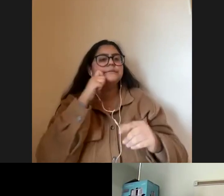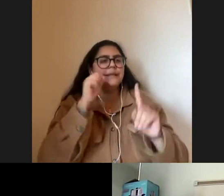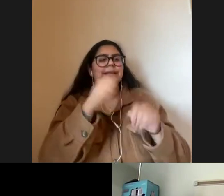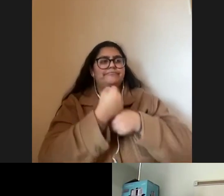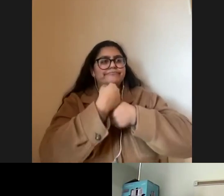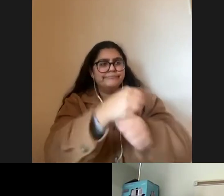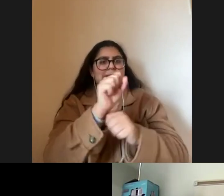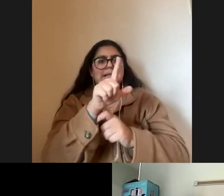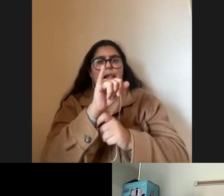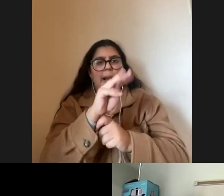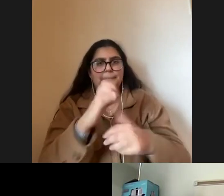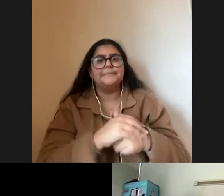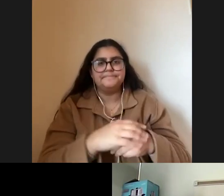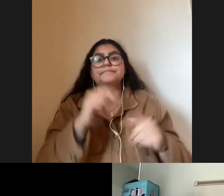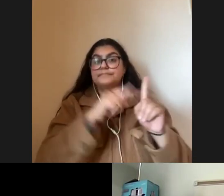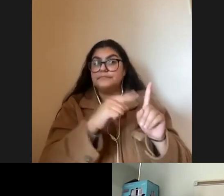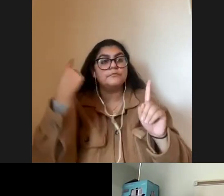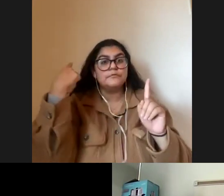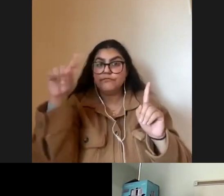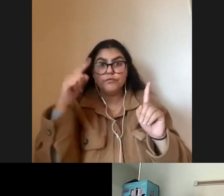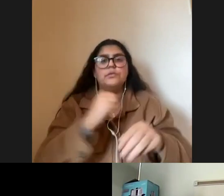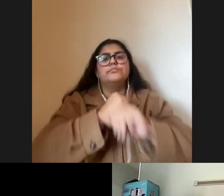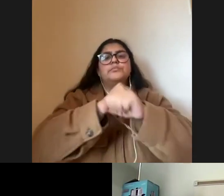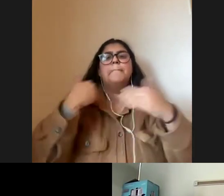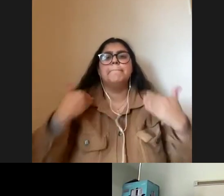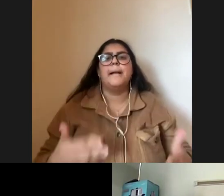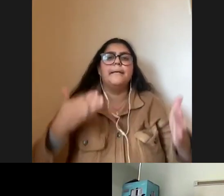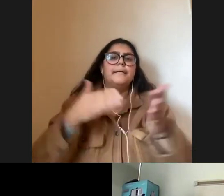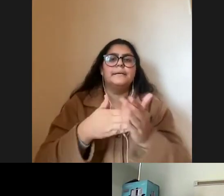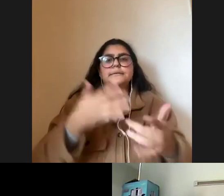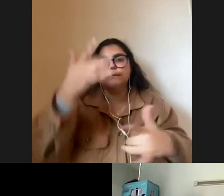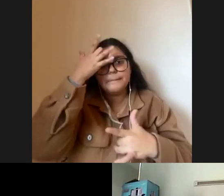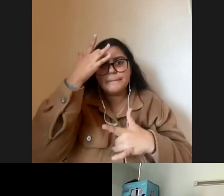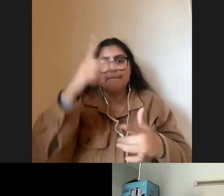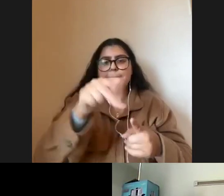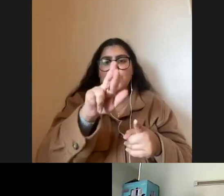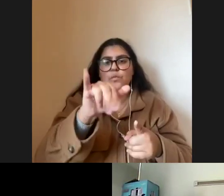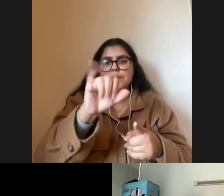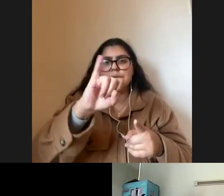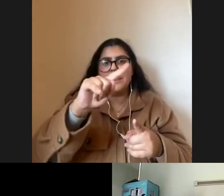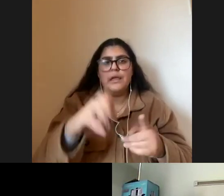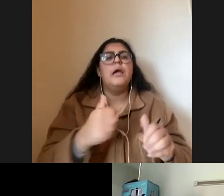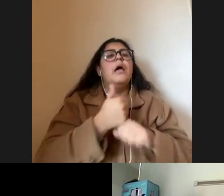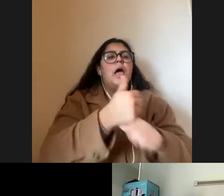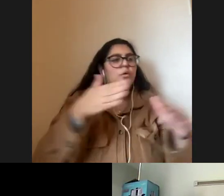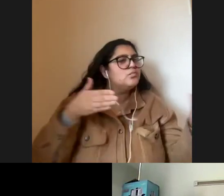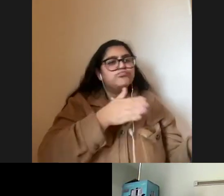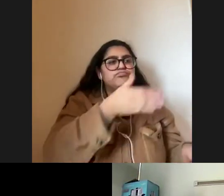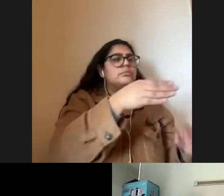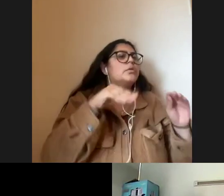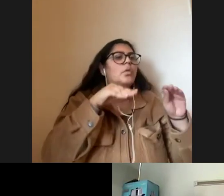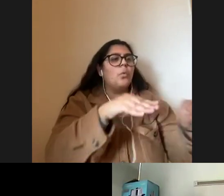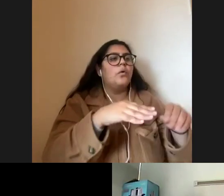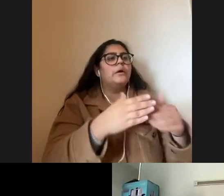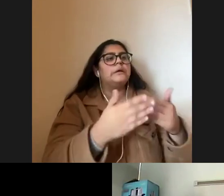So slime is usually used to kind of protect their bodies against parasites. It theoretically helps them move through the water more easily